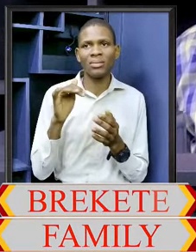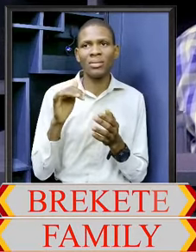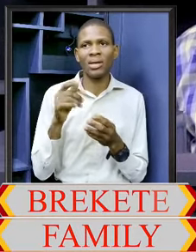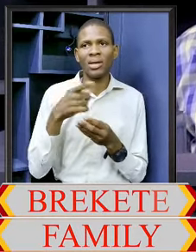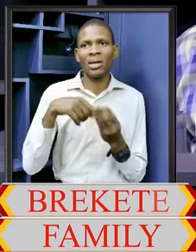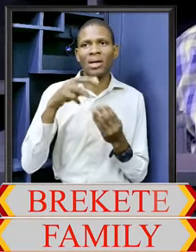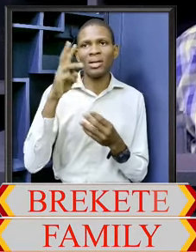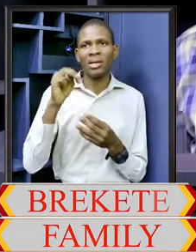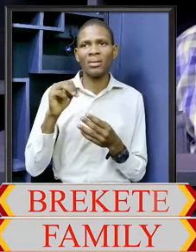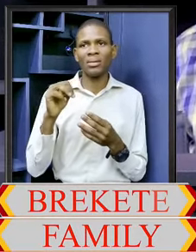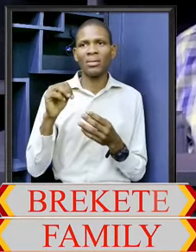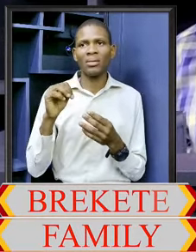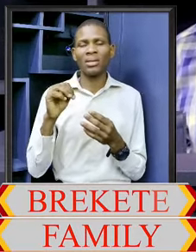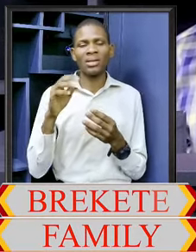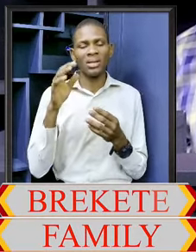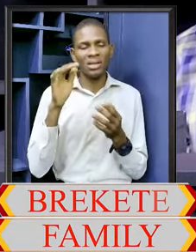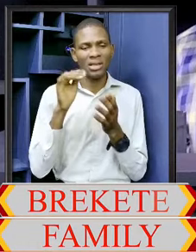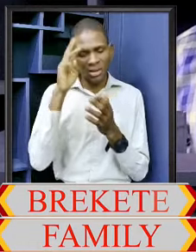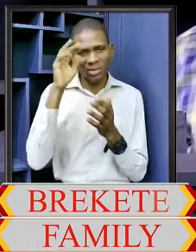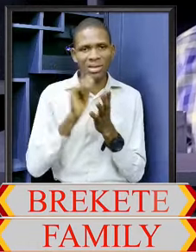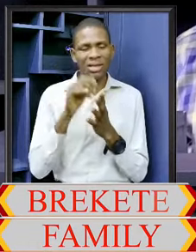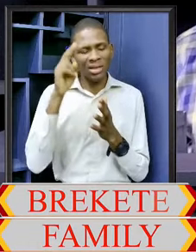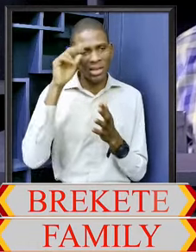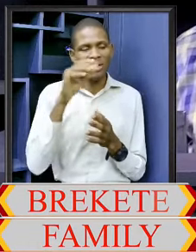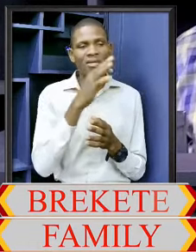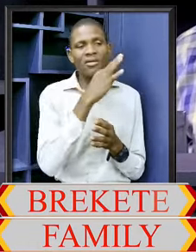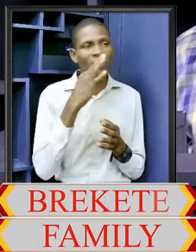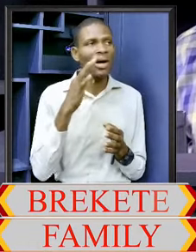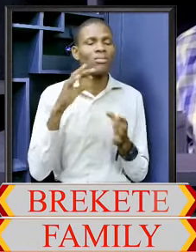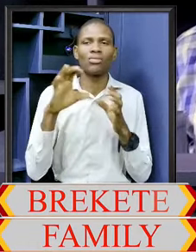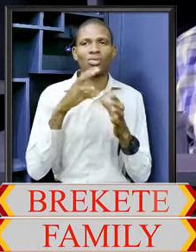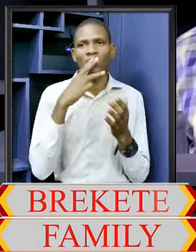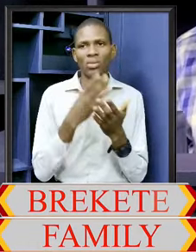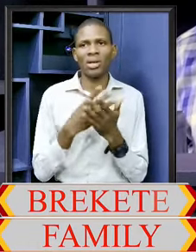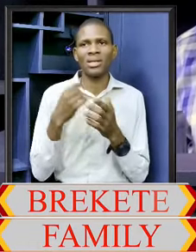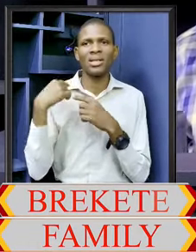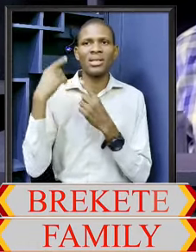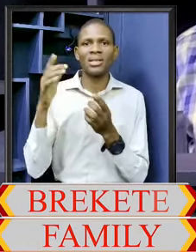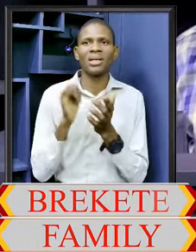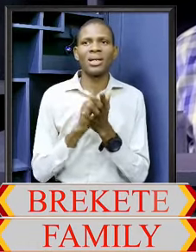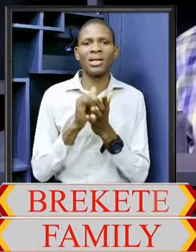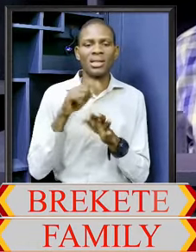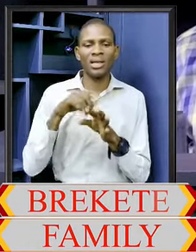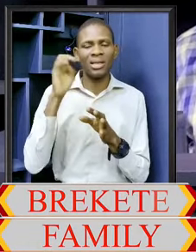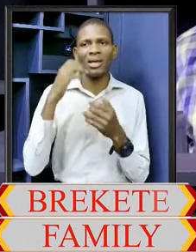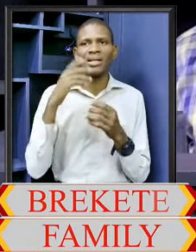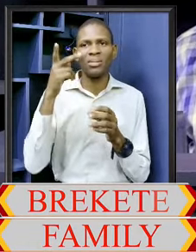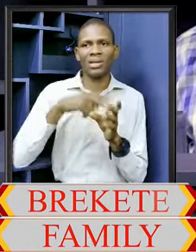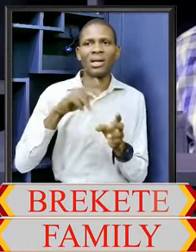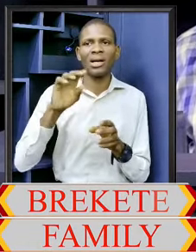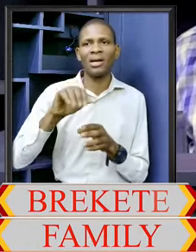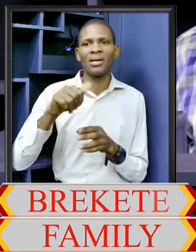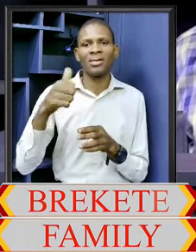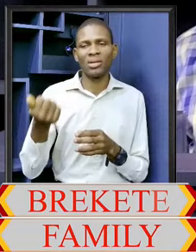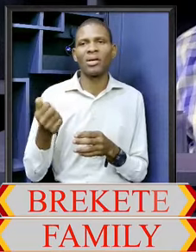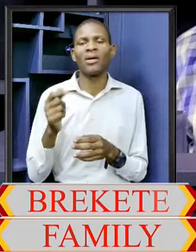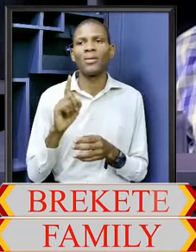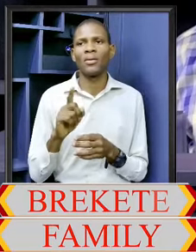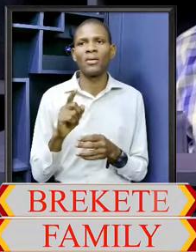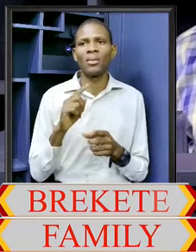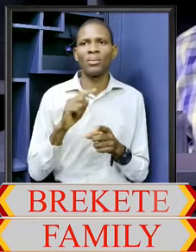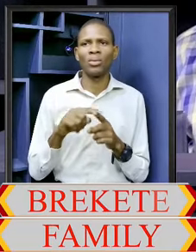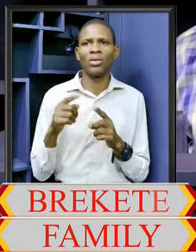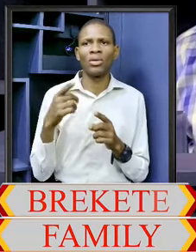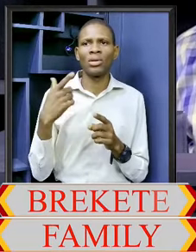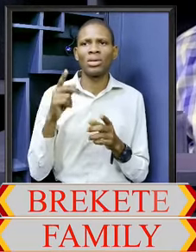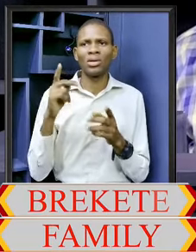Kaduna, not only him farm do well. And since that time, he has planted another one. Yes, so but the